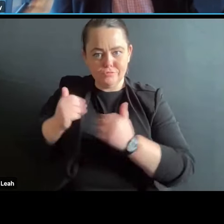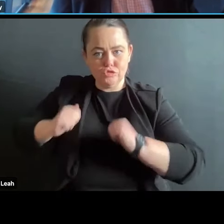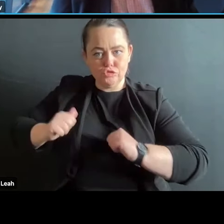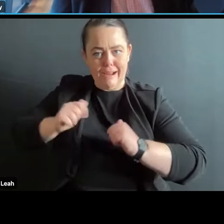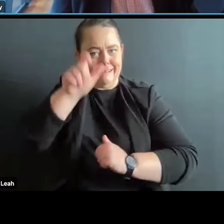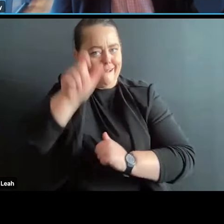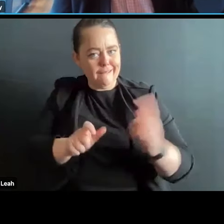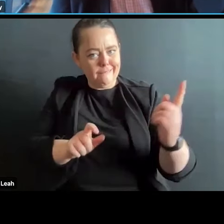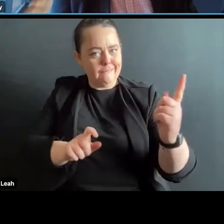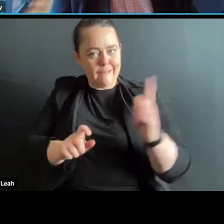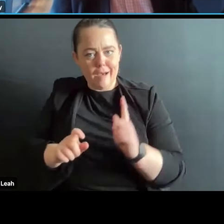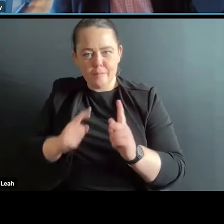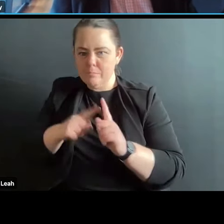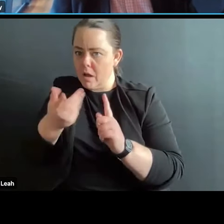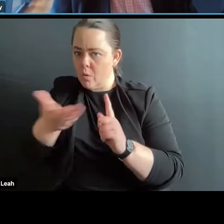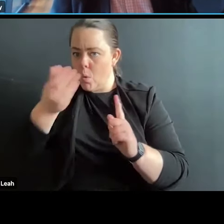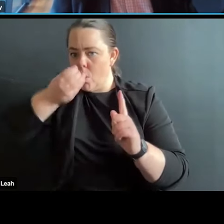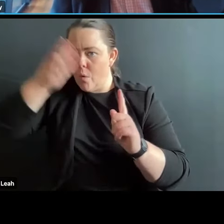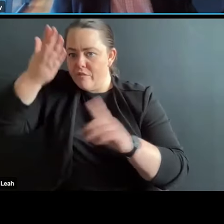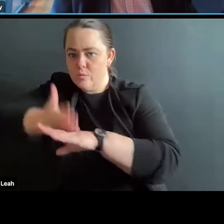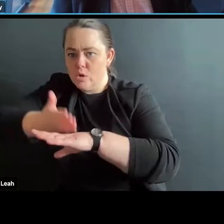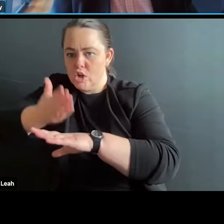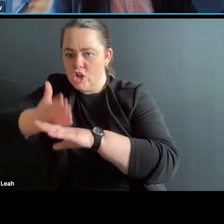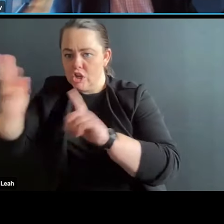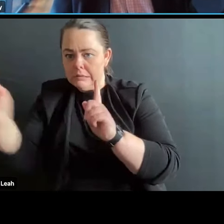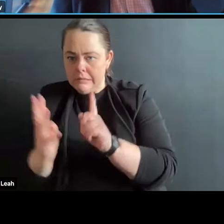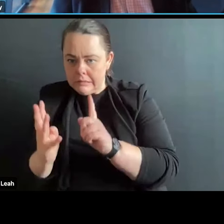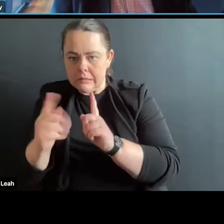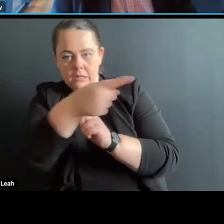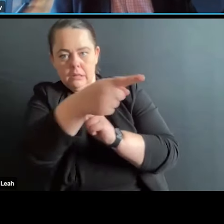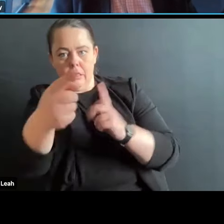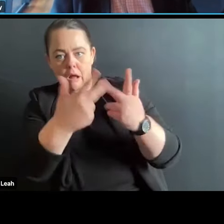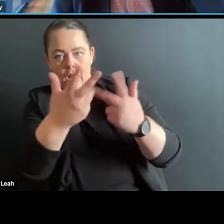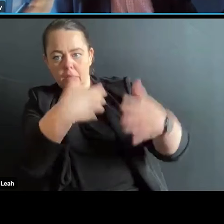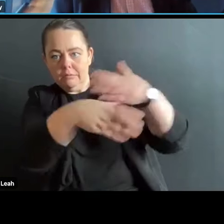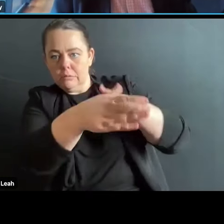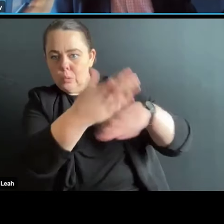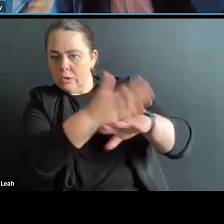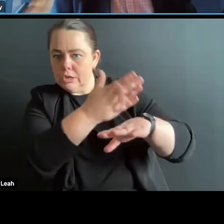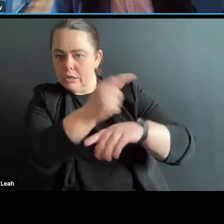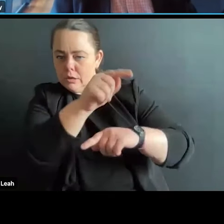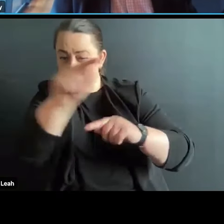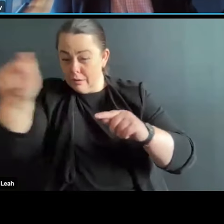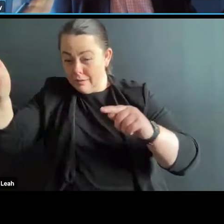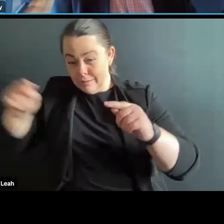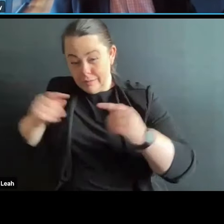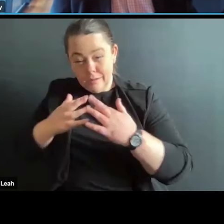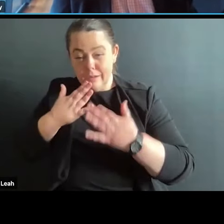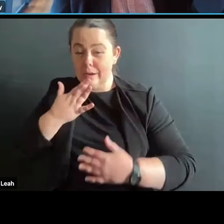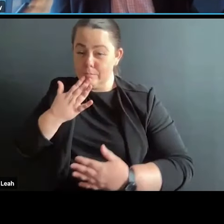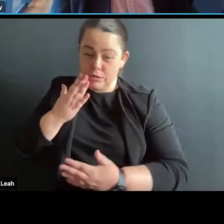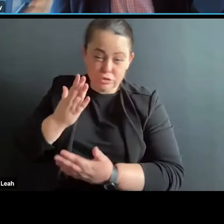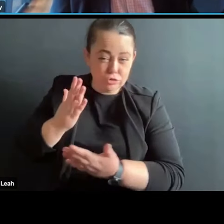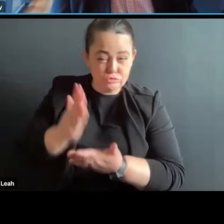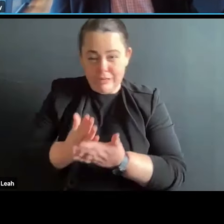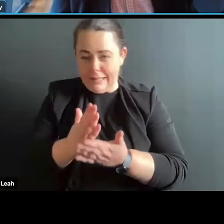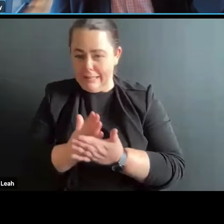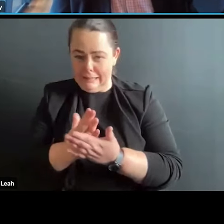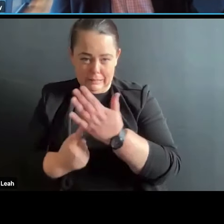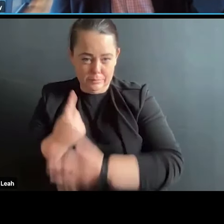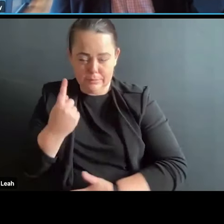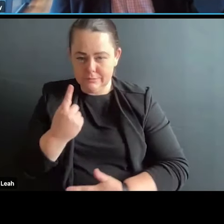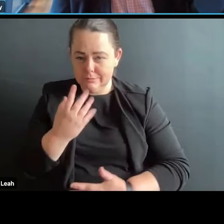that anyway, and as part of their general purpose financial reports. But this is obviously giving more detail in that area. Now, of course,